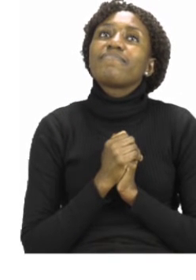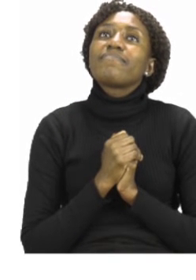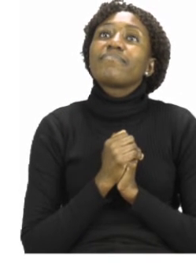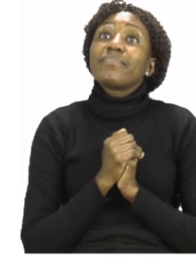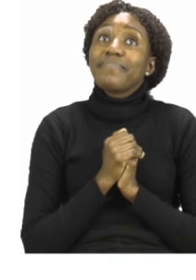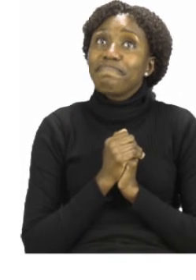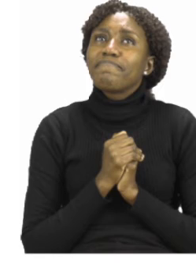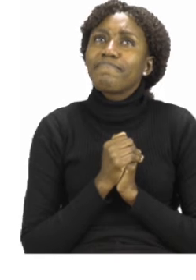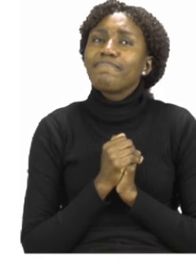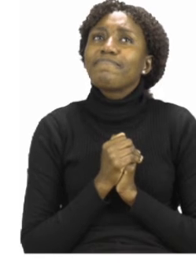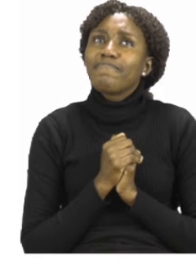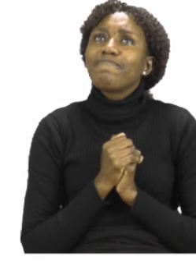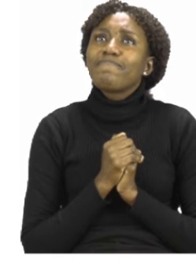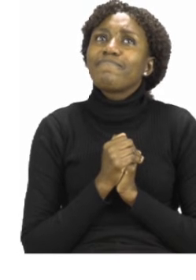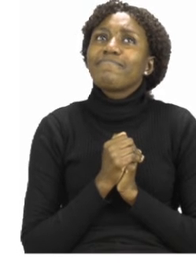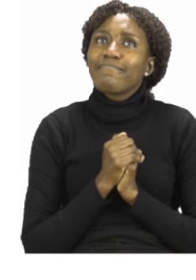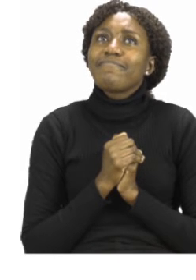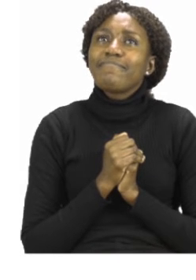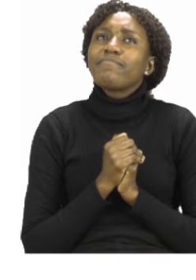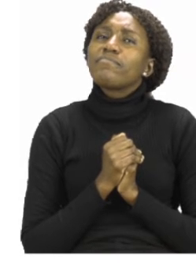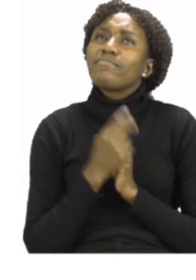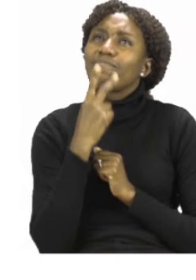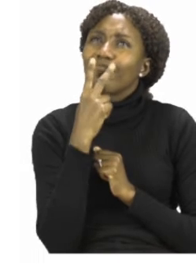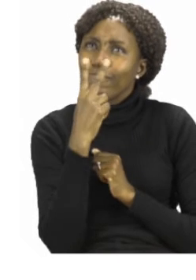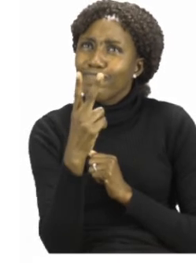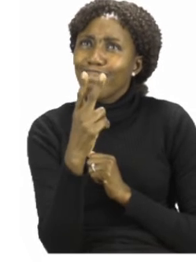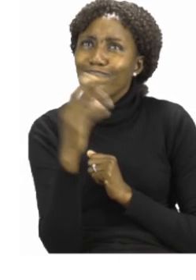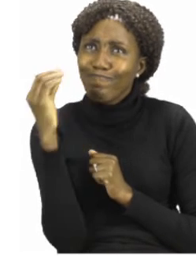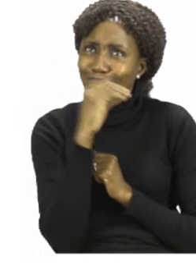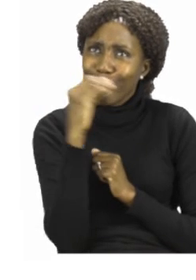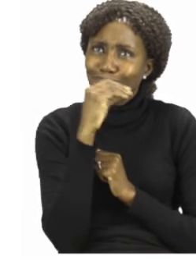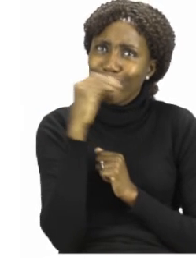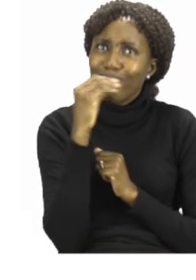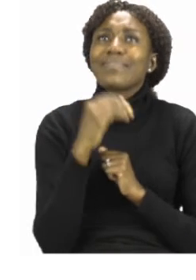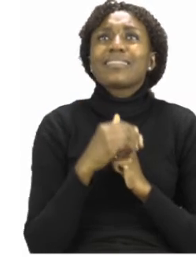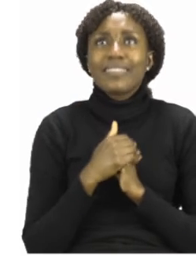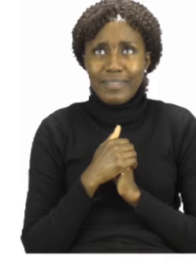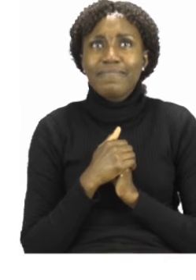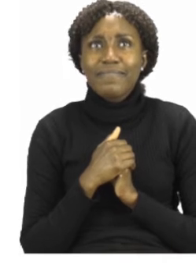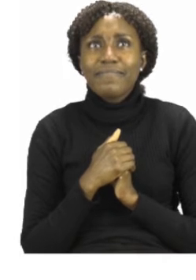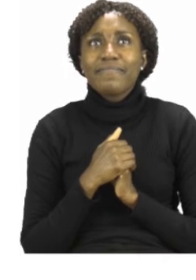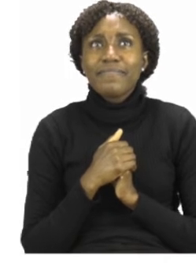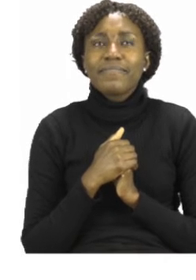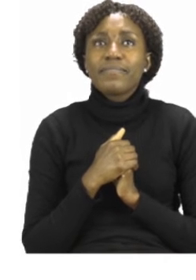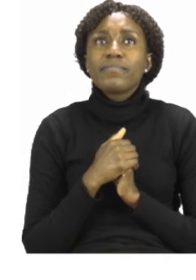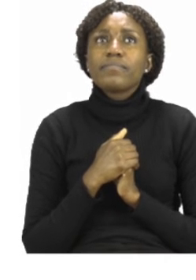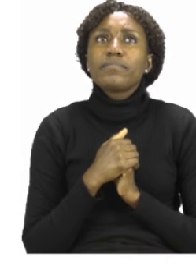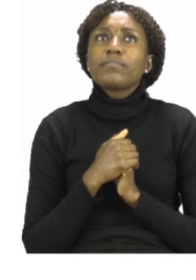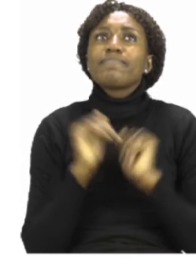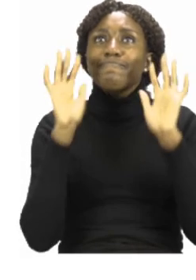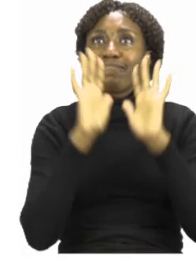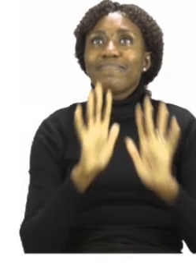page 8, we are going to be identifying some foods. Now, they want us to